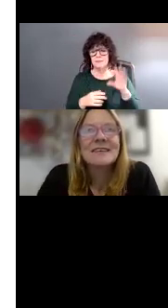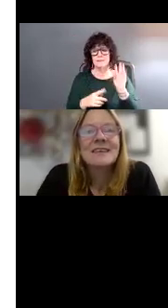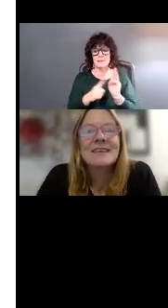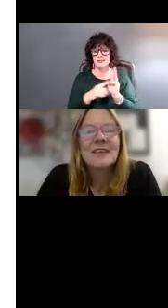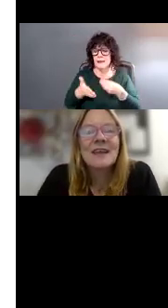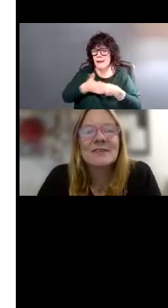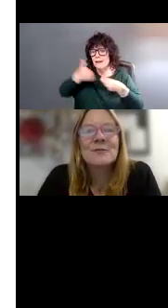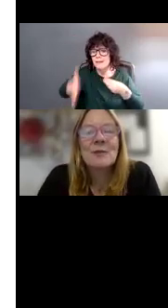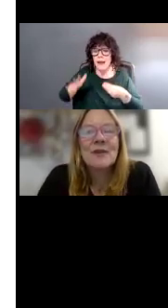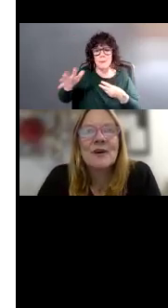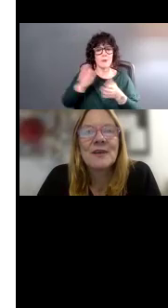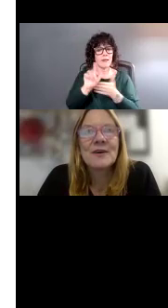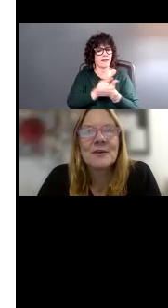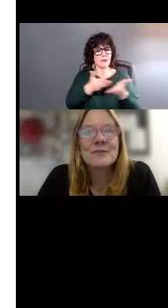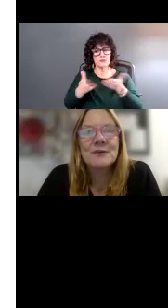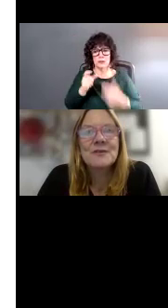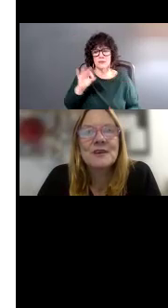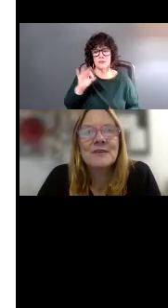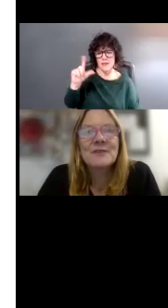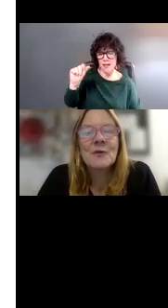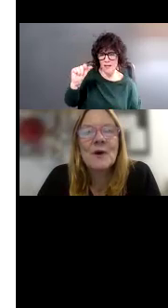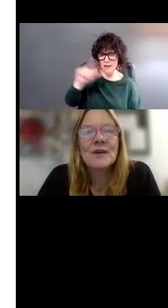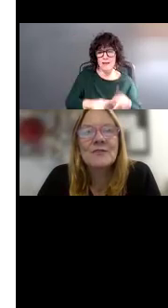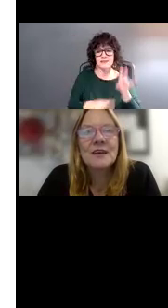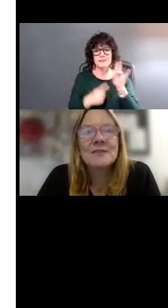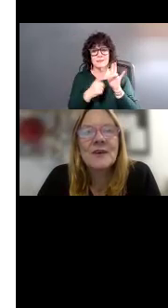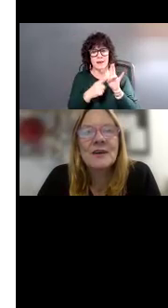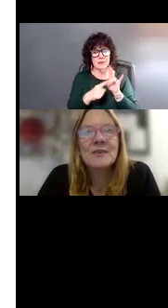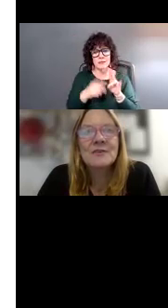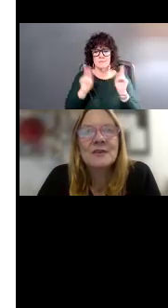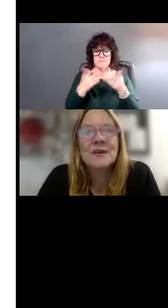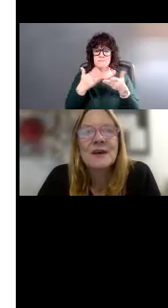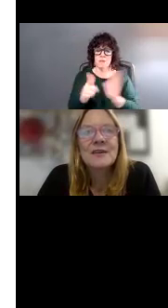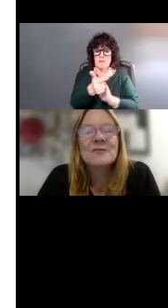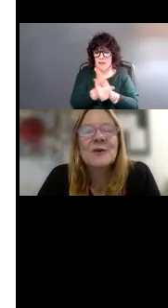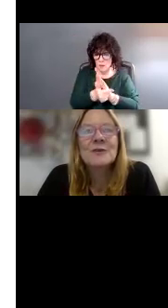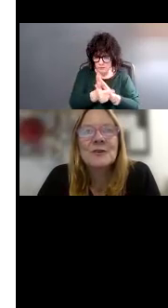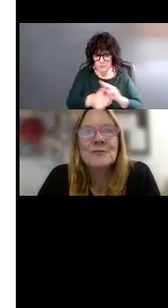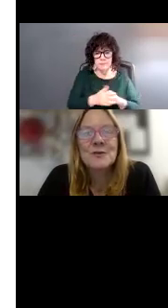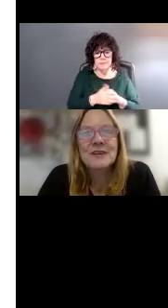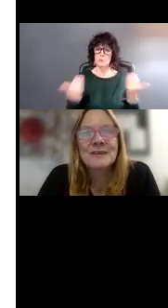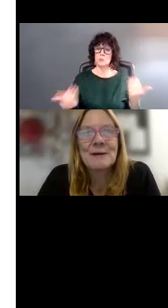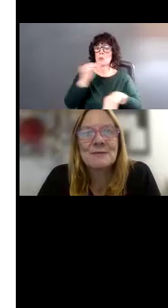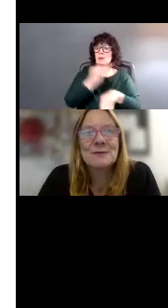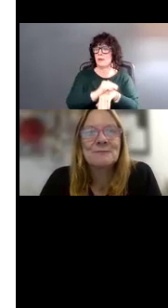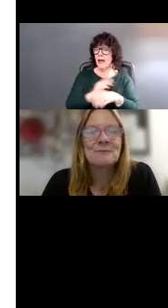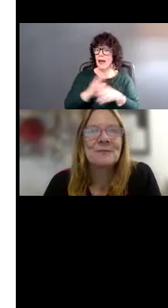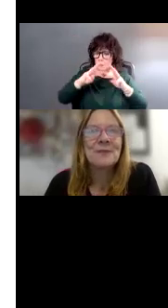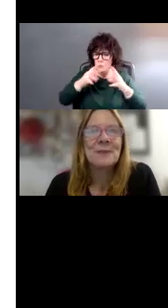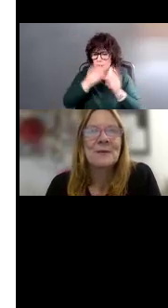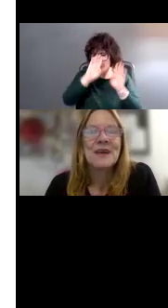Tonight is the last webinar in our consumer series for wildfire survivors and is focused on avoiding